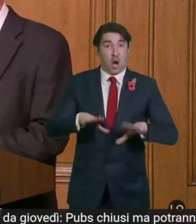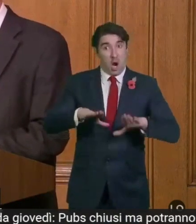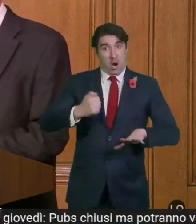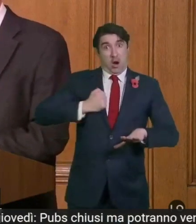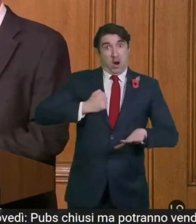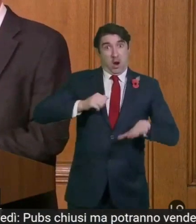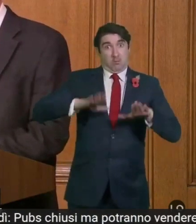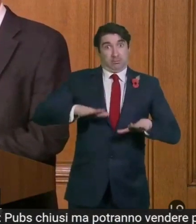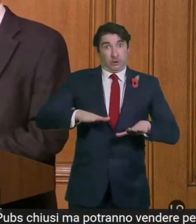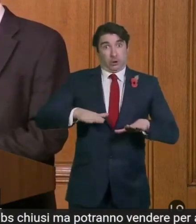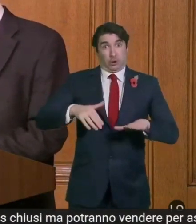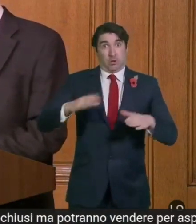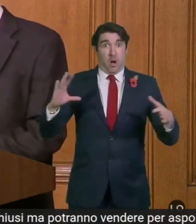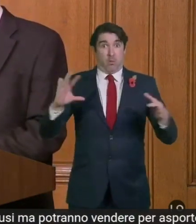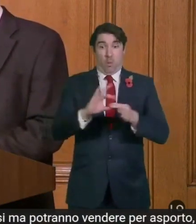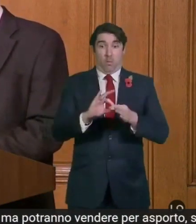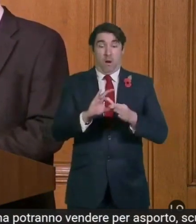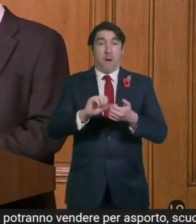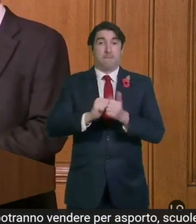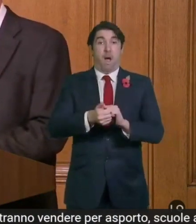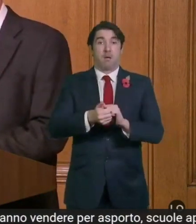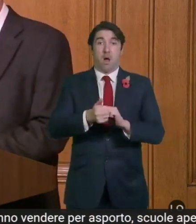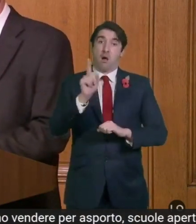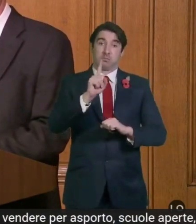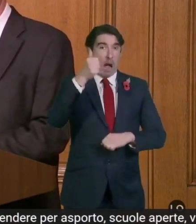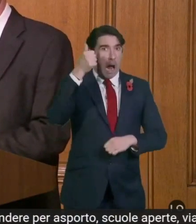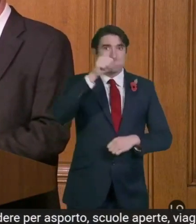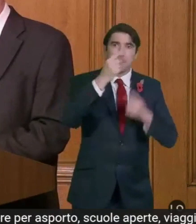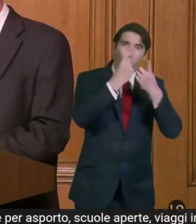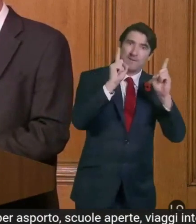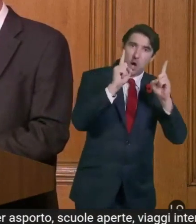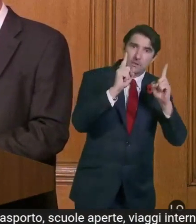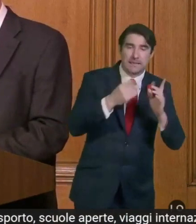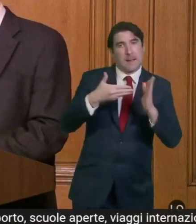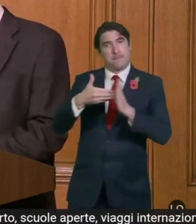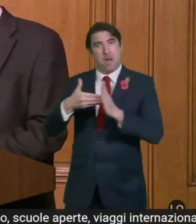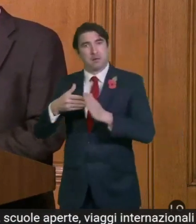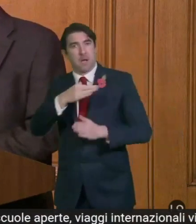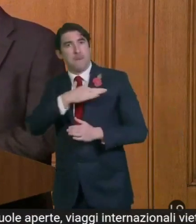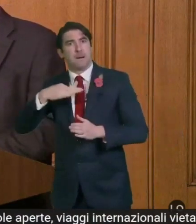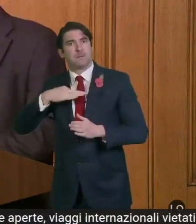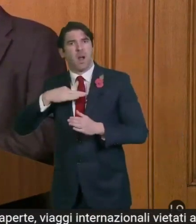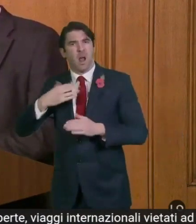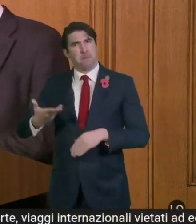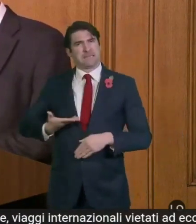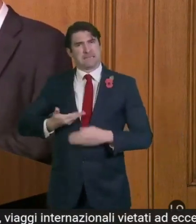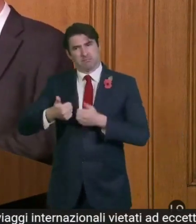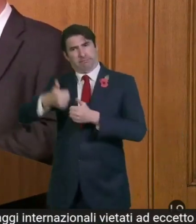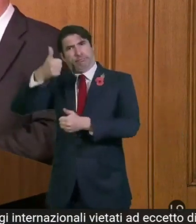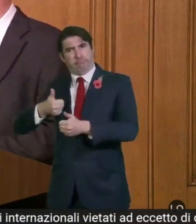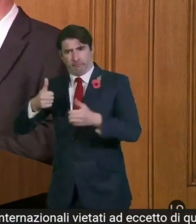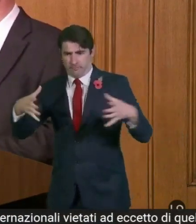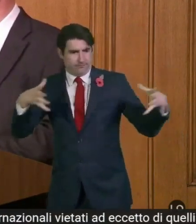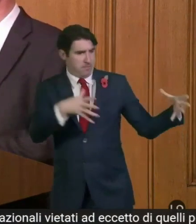work, also through many countries doing the same kind of activities, and all